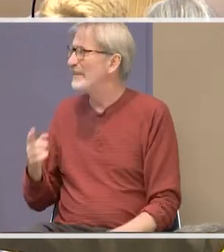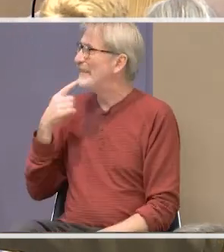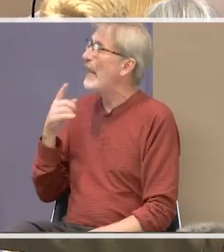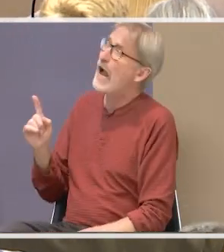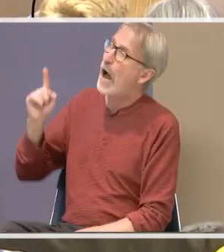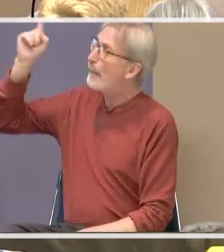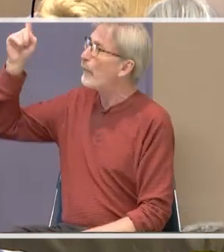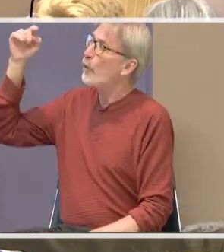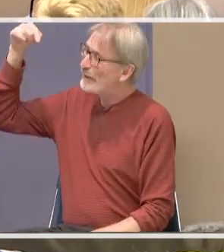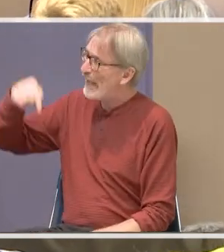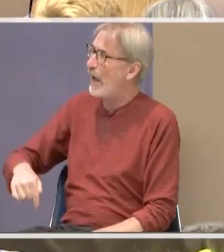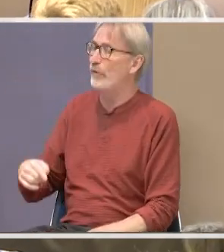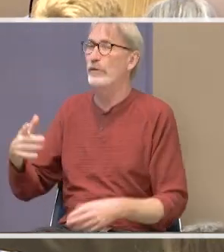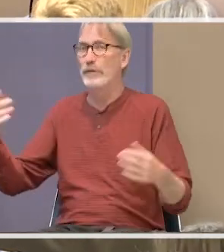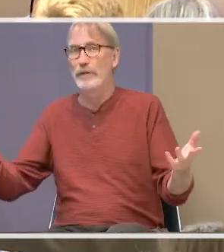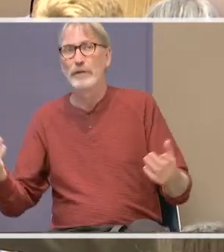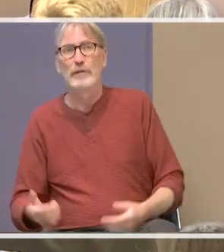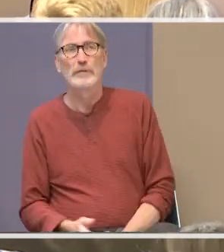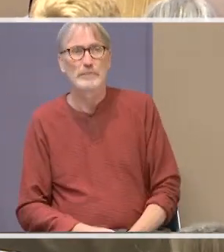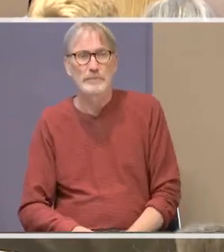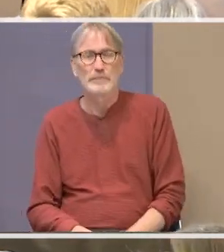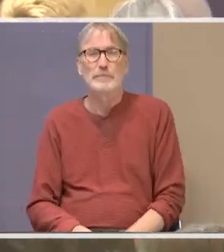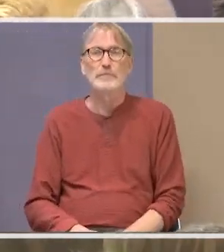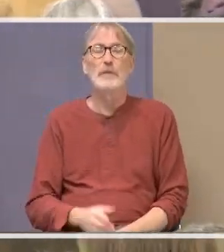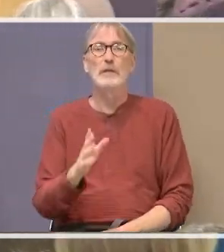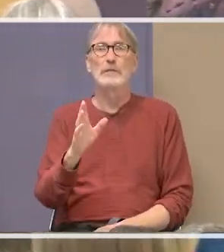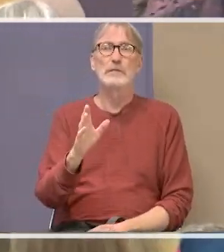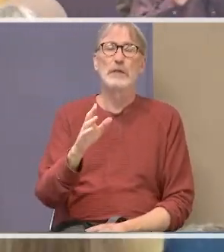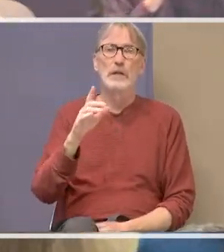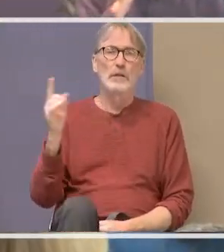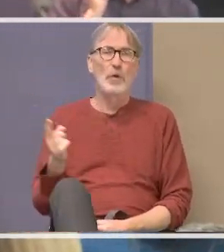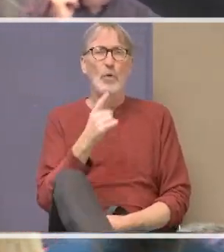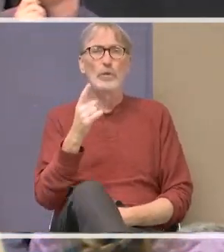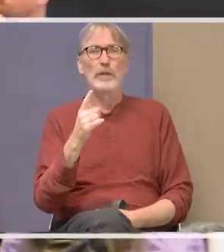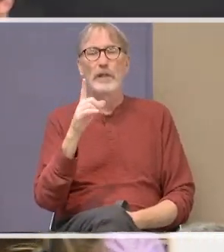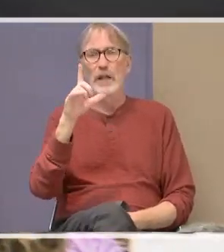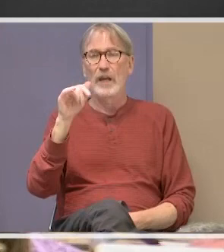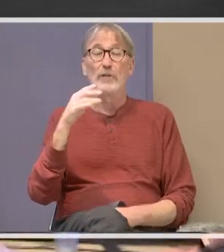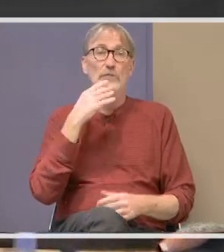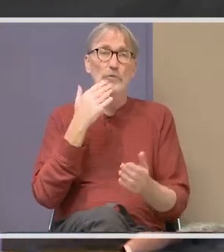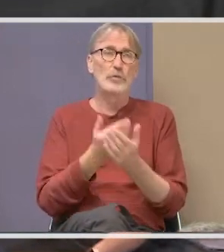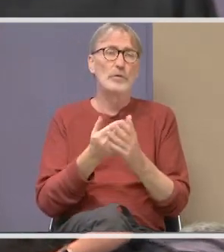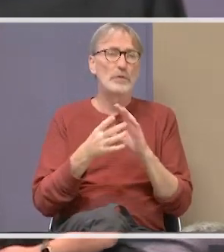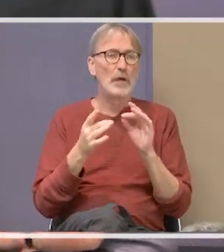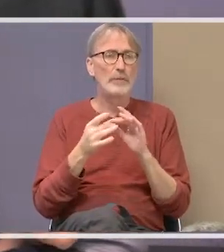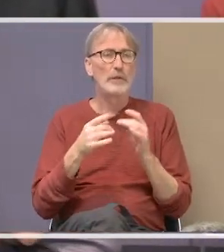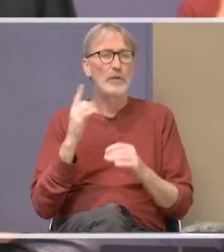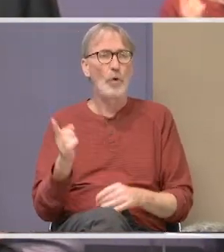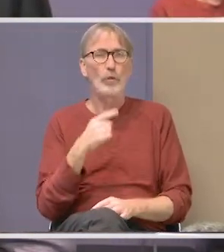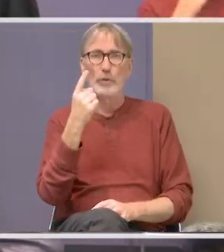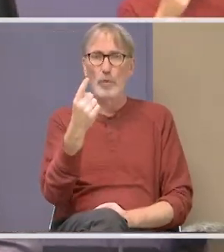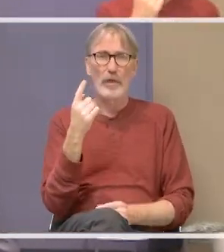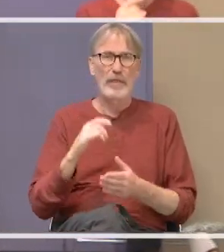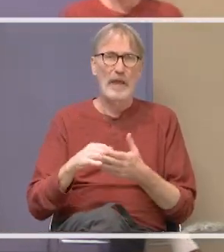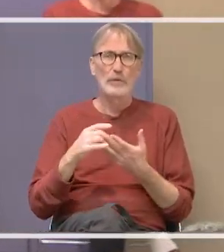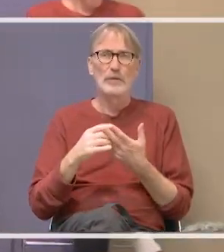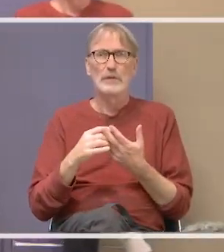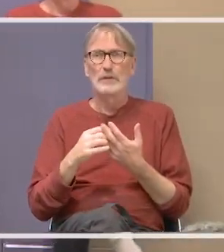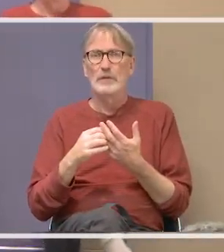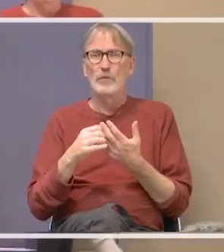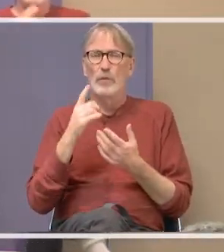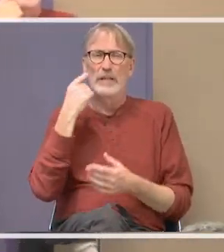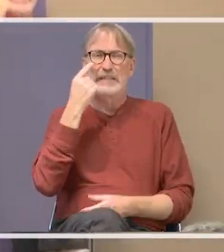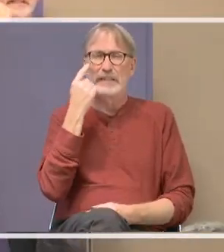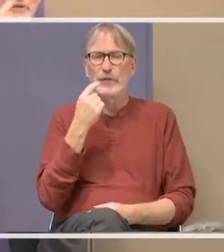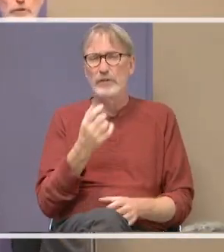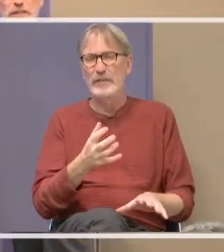down. The only lane, no, that's a good comment. The only lane that's considered for removal,